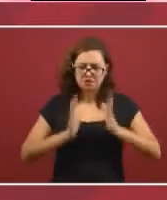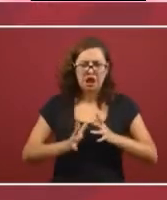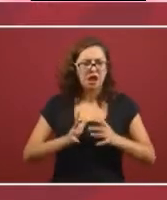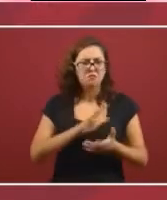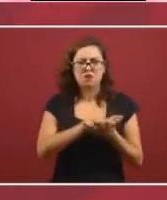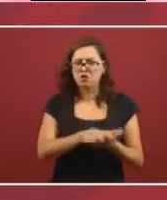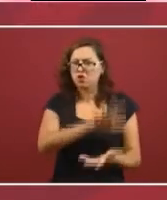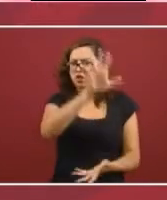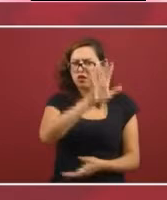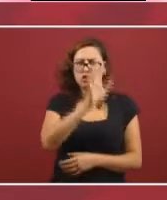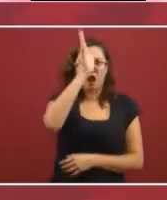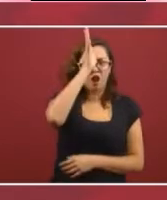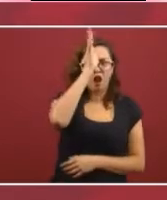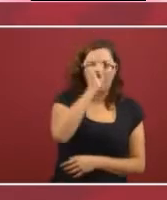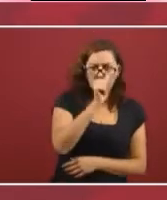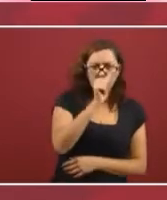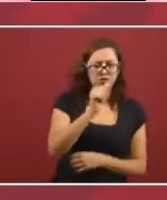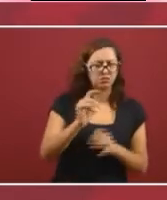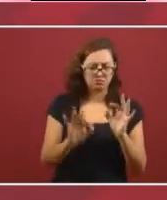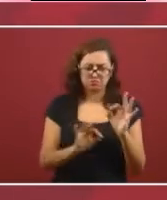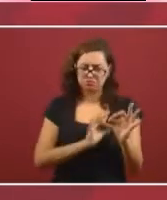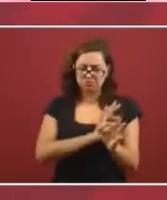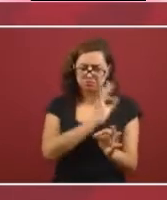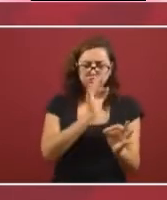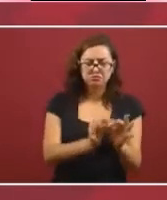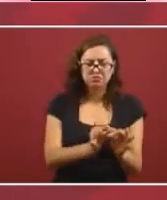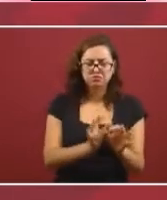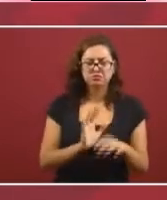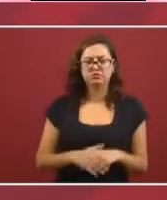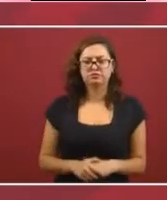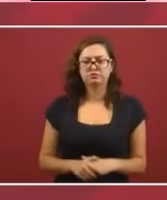they've already agreed to this agreement, and I don't want